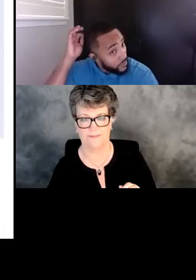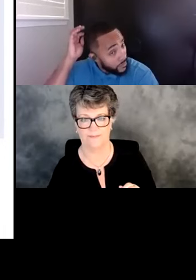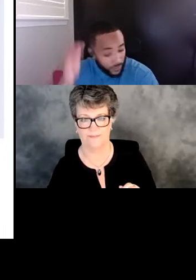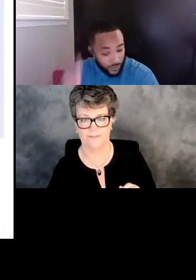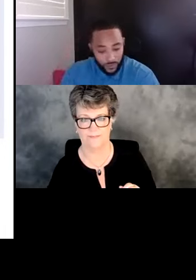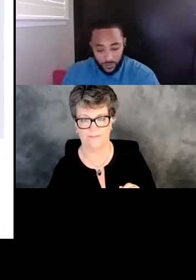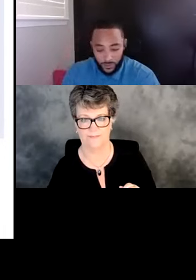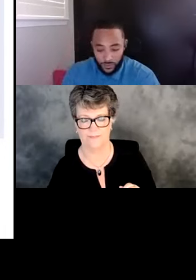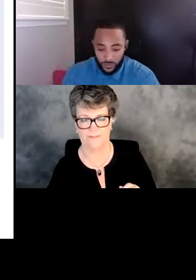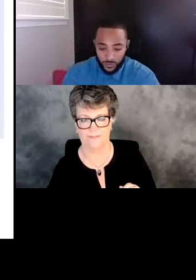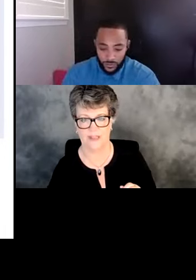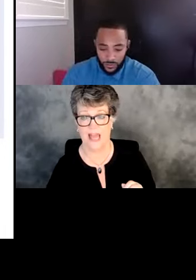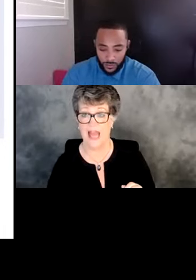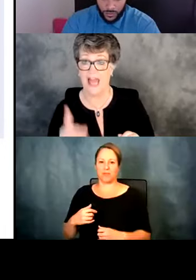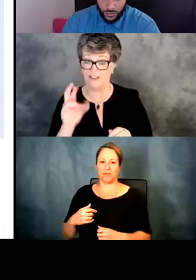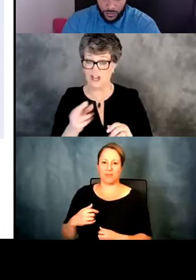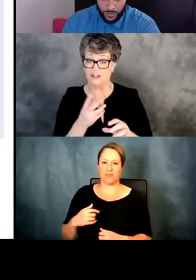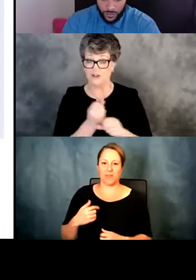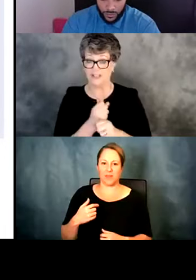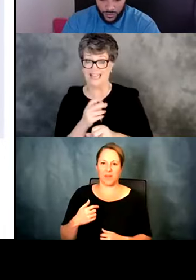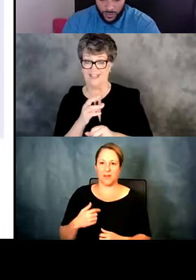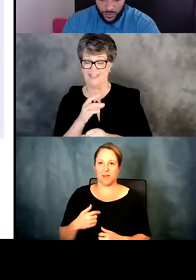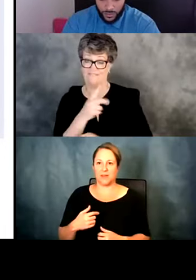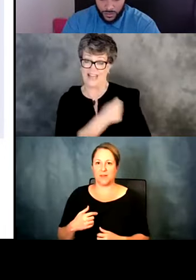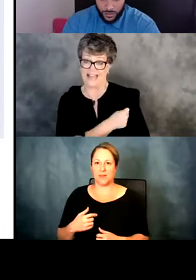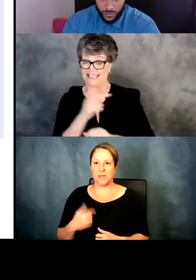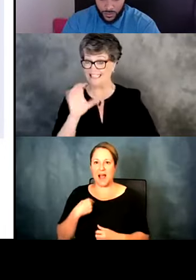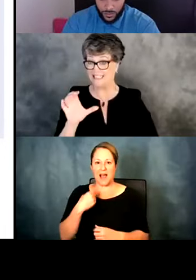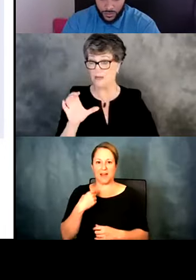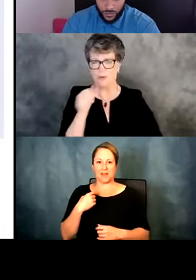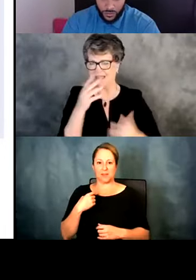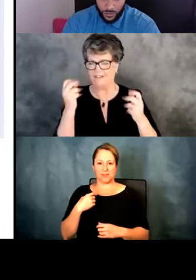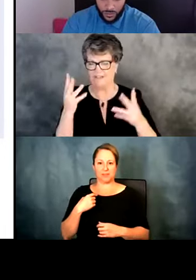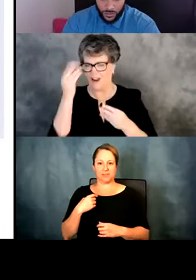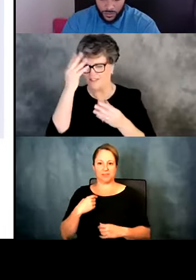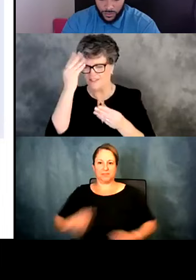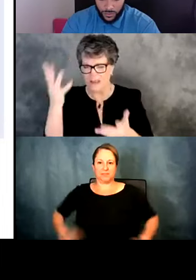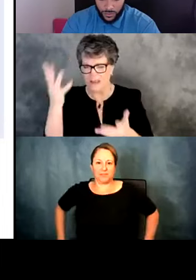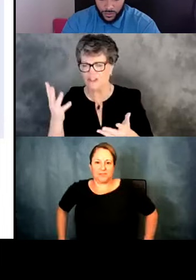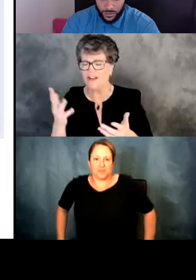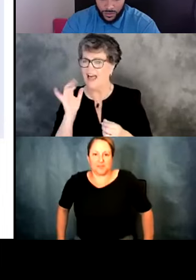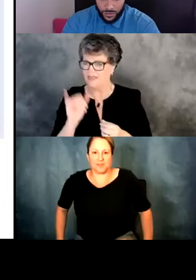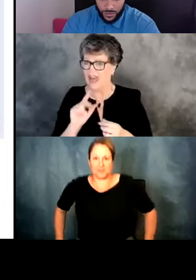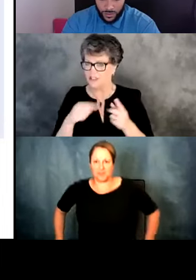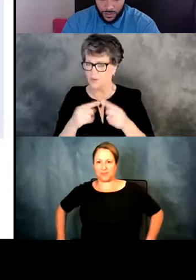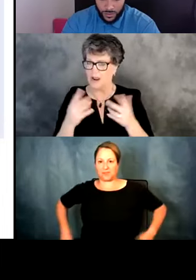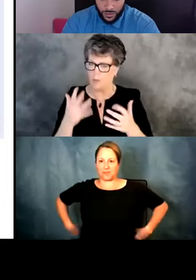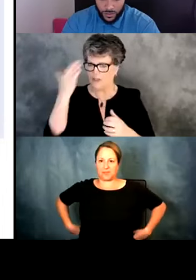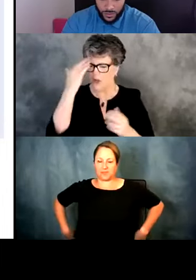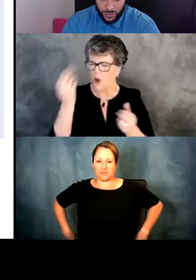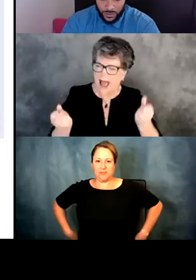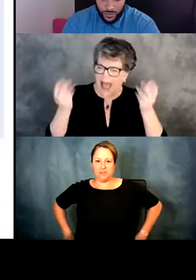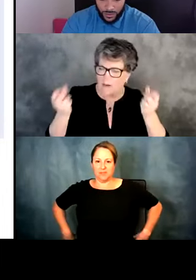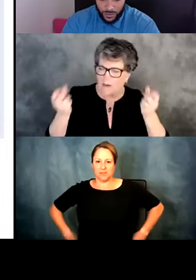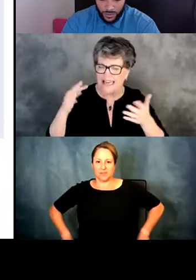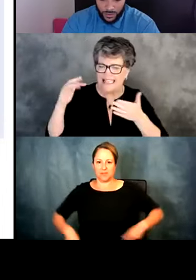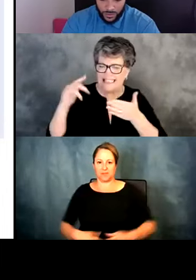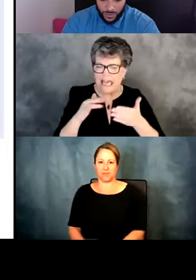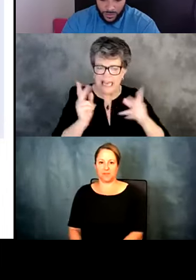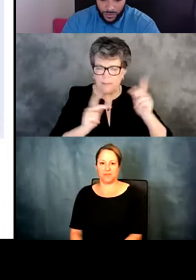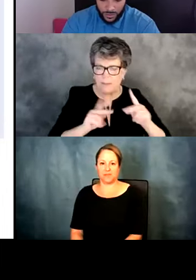was your doctors who were getting the vaccine in December when we didn't have a lot of information. That's when I wanted to know how many study participants